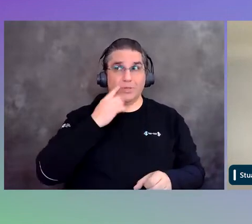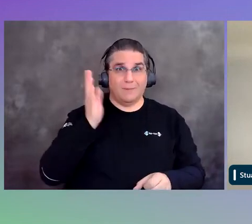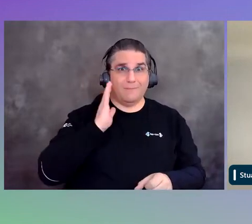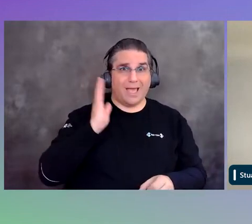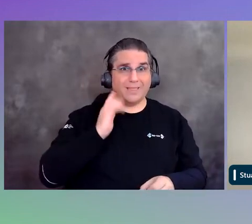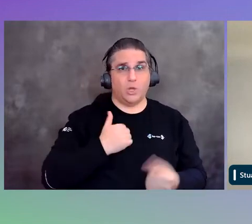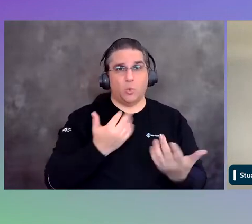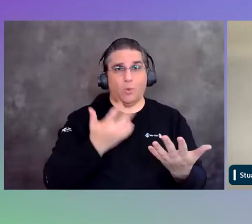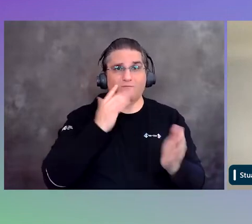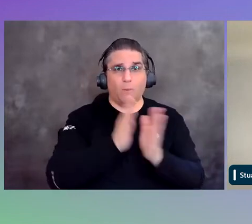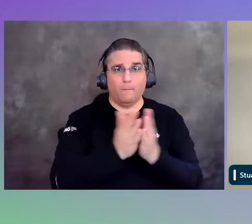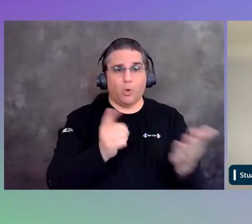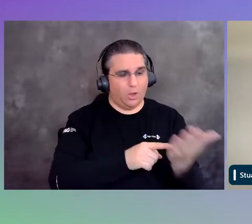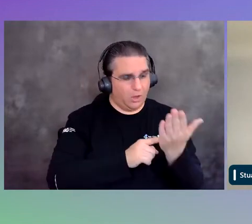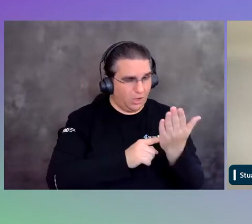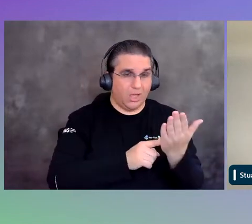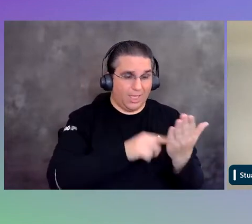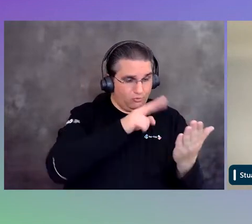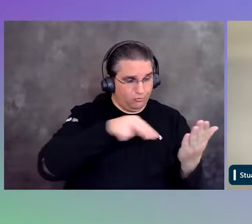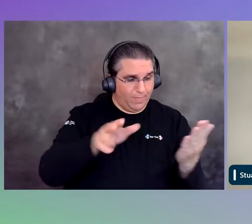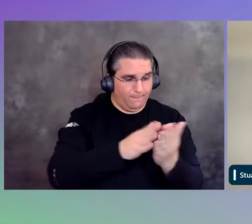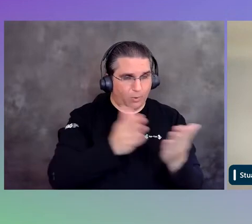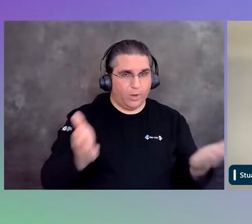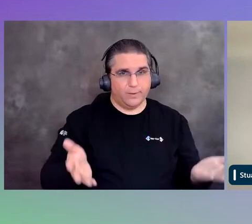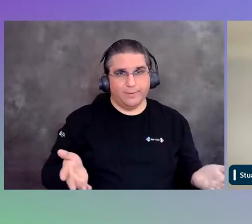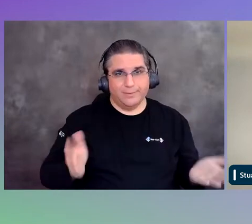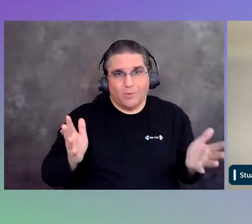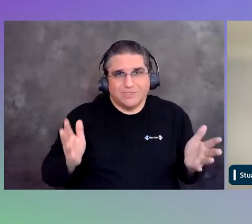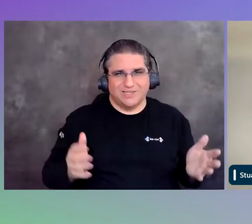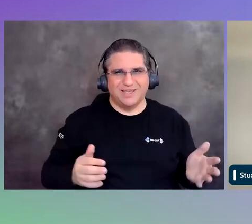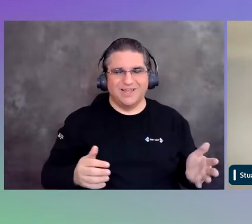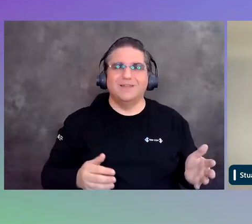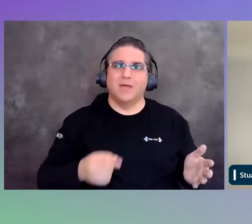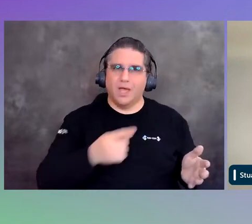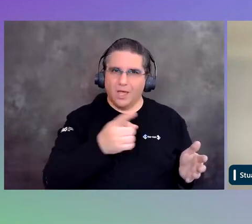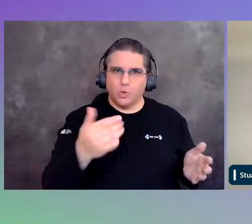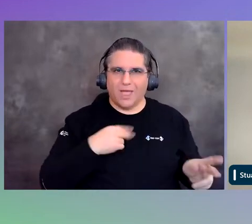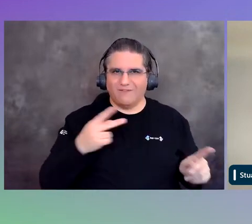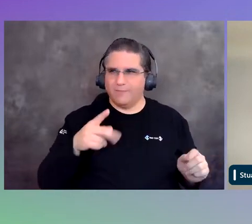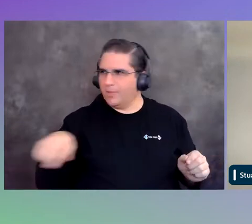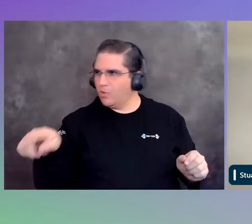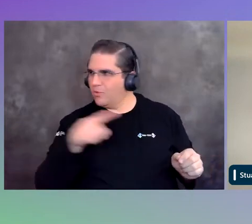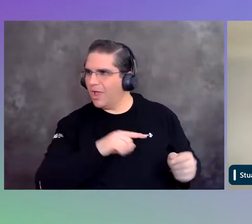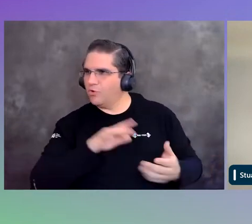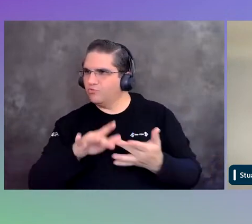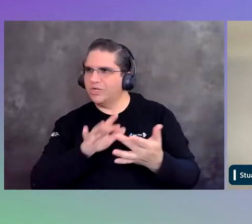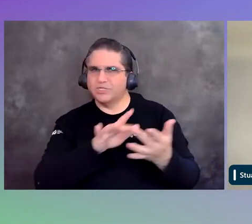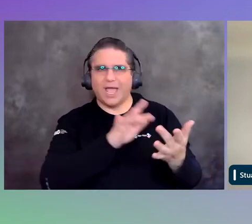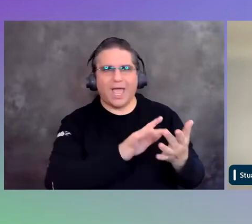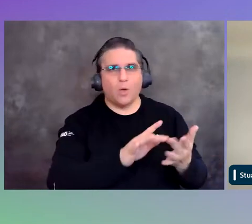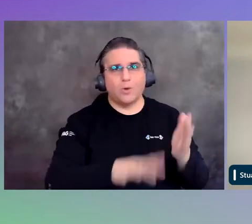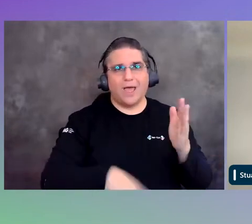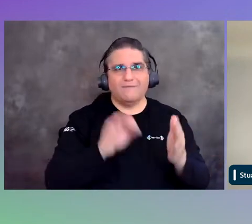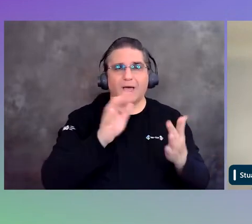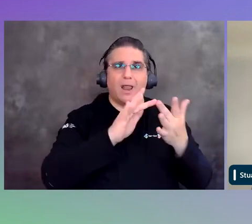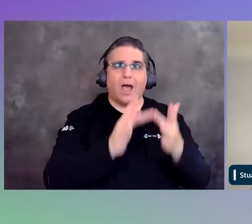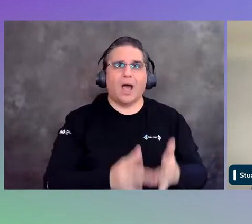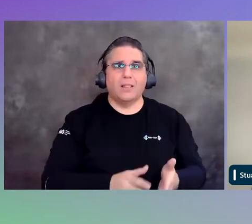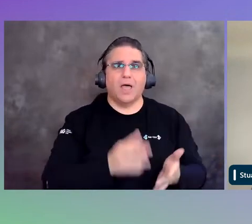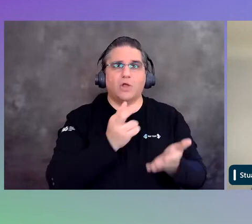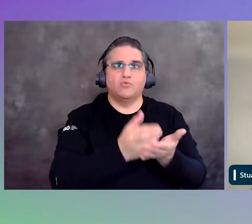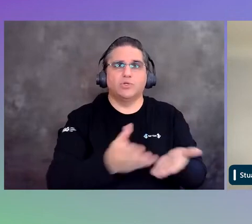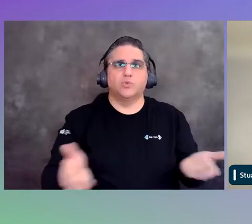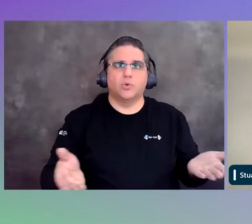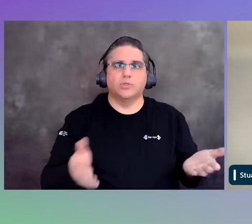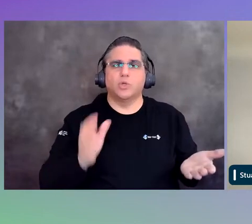I'm going to do that. So yeah, just reach out to people around you, look for online resources, and feel, look at where you've got a